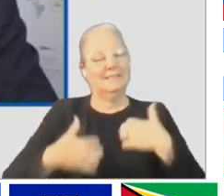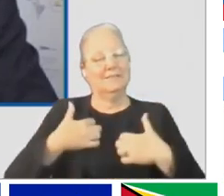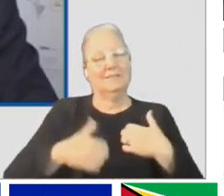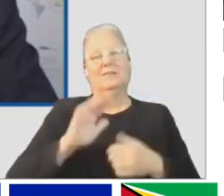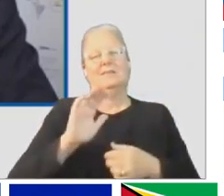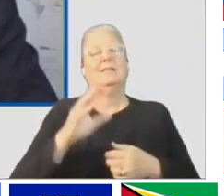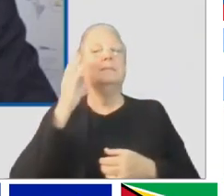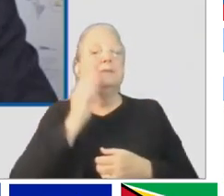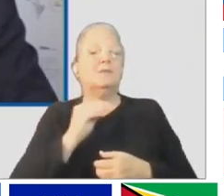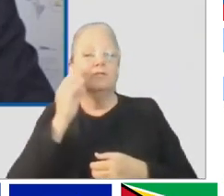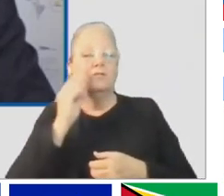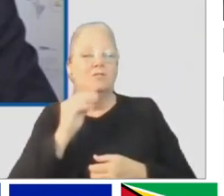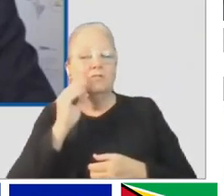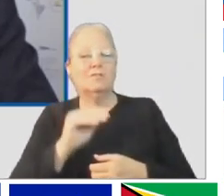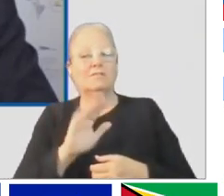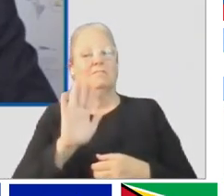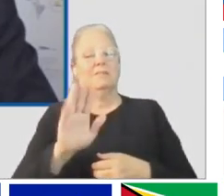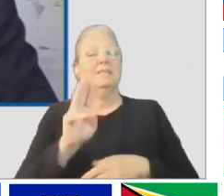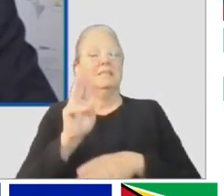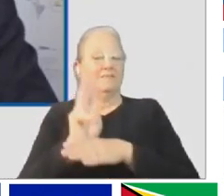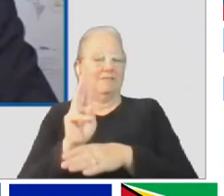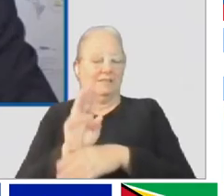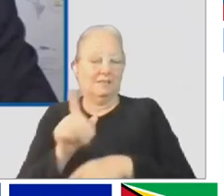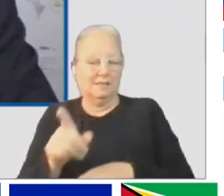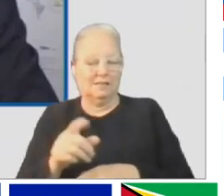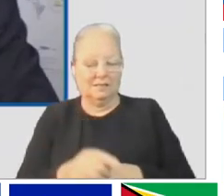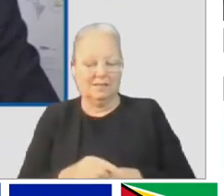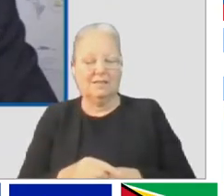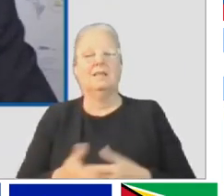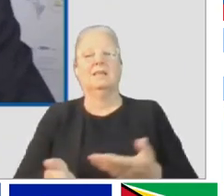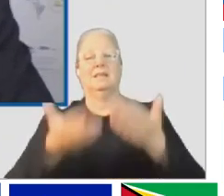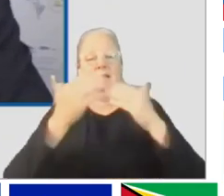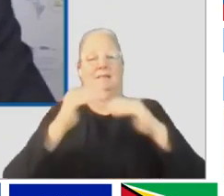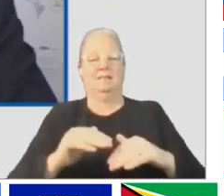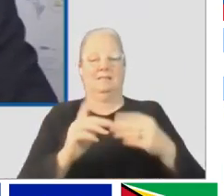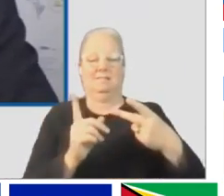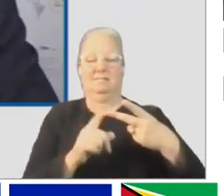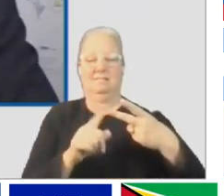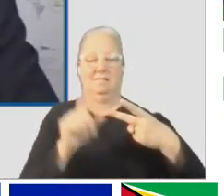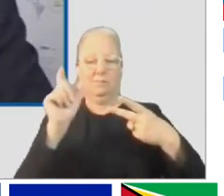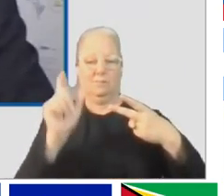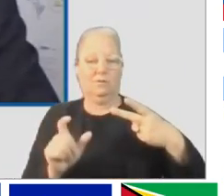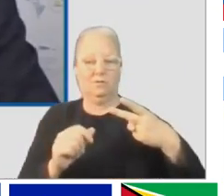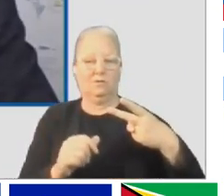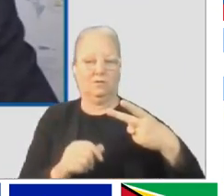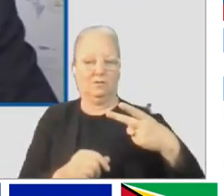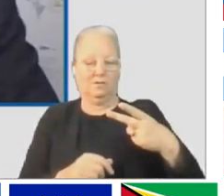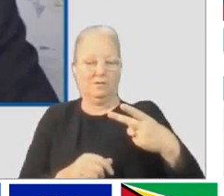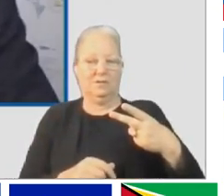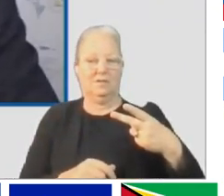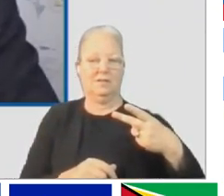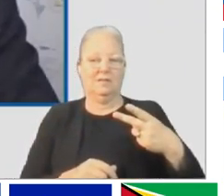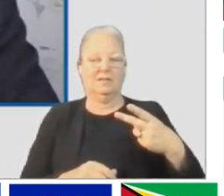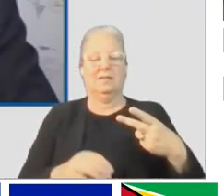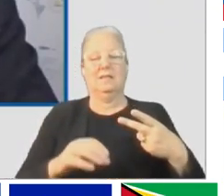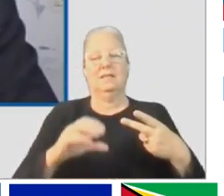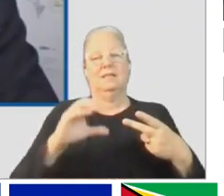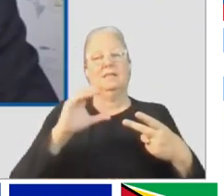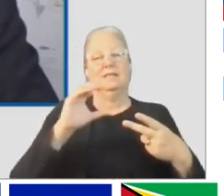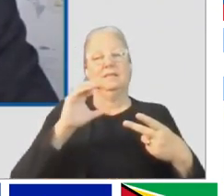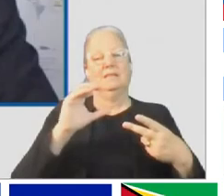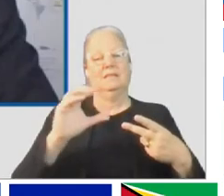Vincent and the Grenadines. We move on now to our second panelist, Ms. Cynthia Pishak from